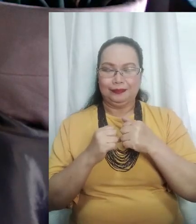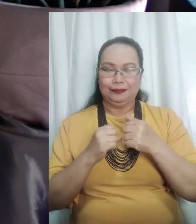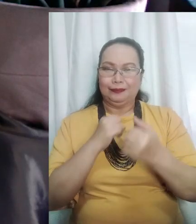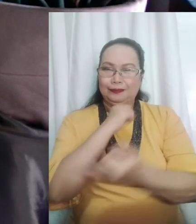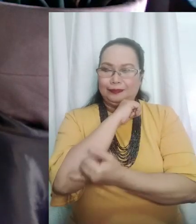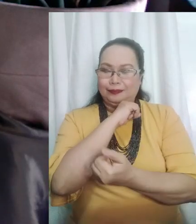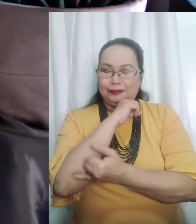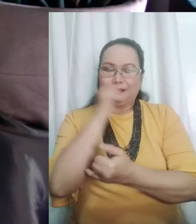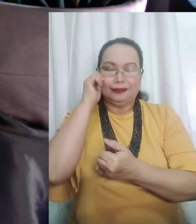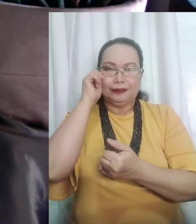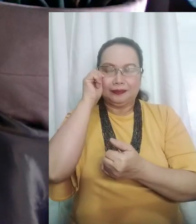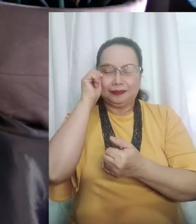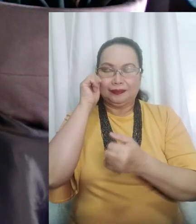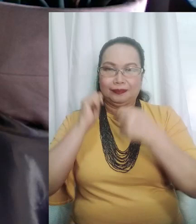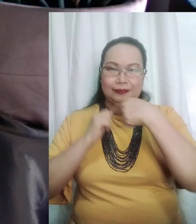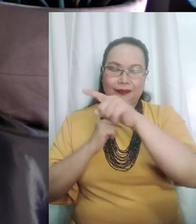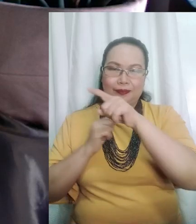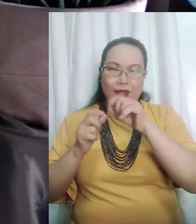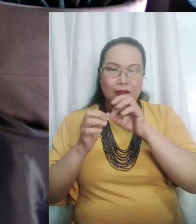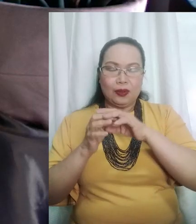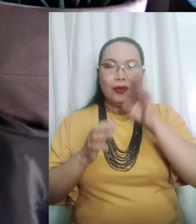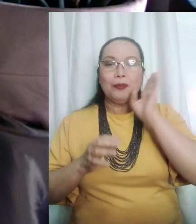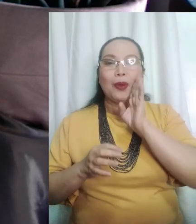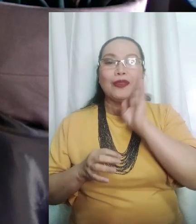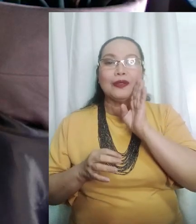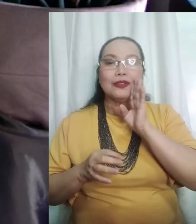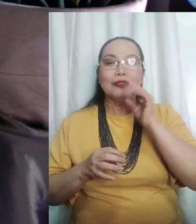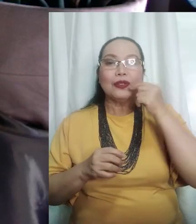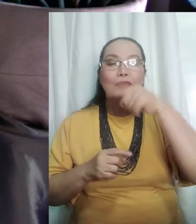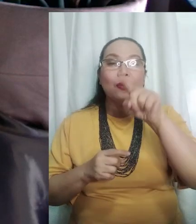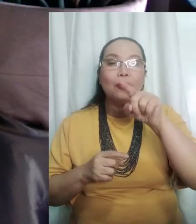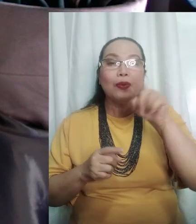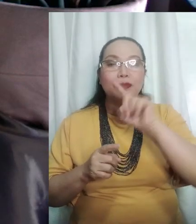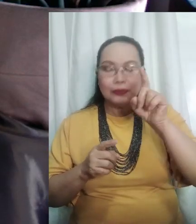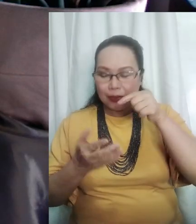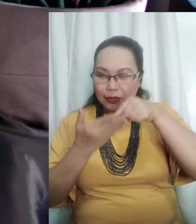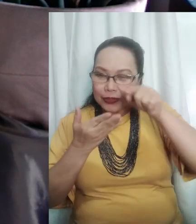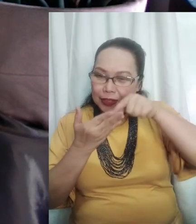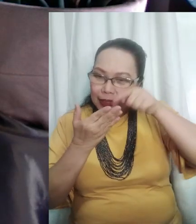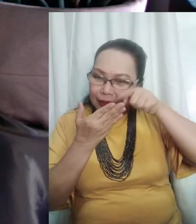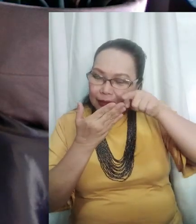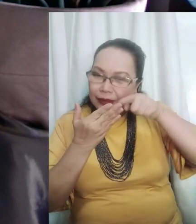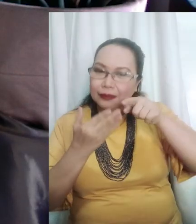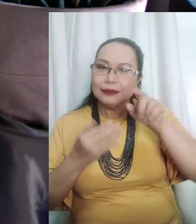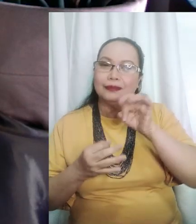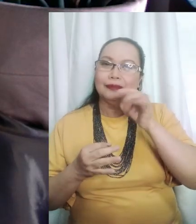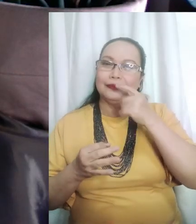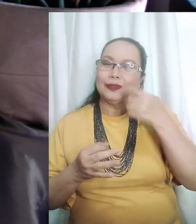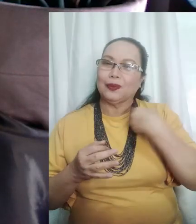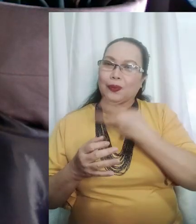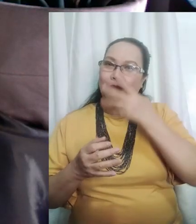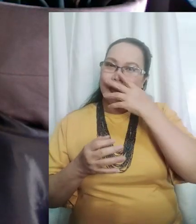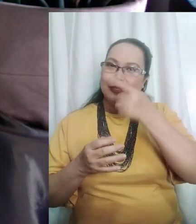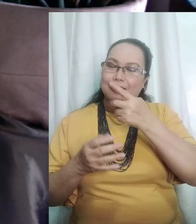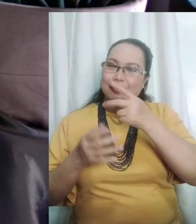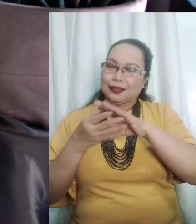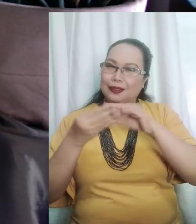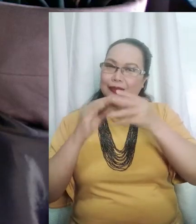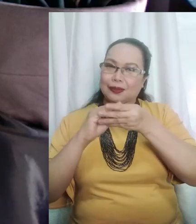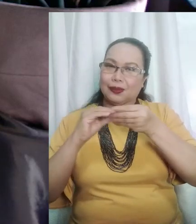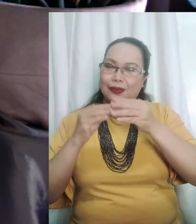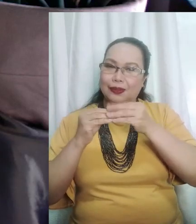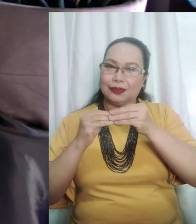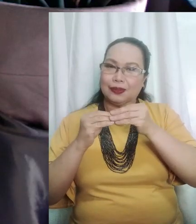sent Joseph to check up on your brothers, sabi niya. Nasaan sila? So in the story, he